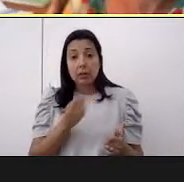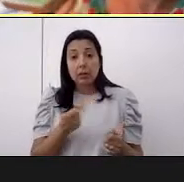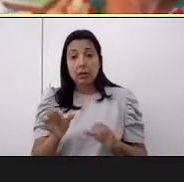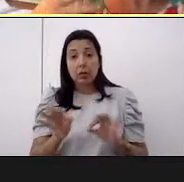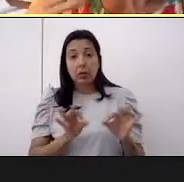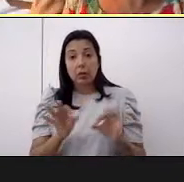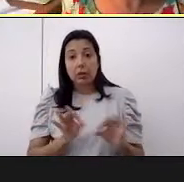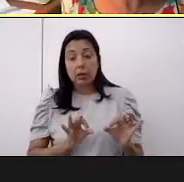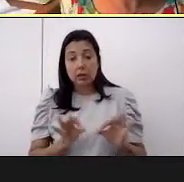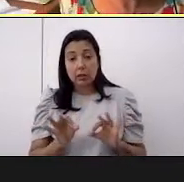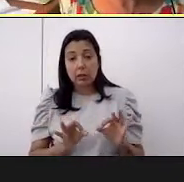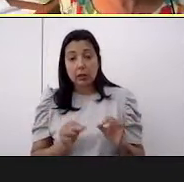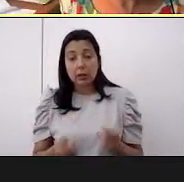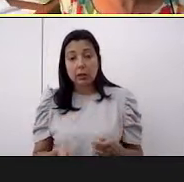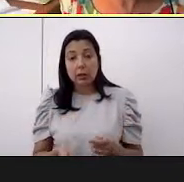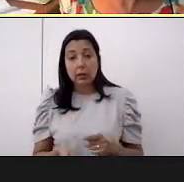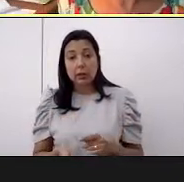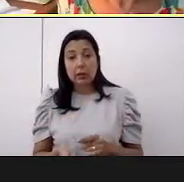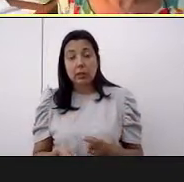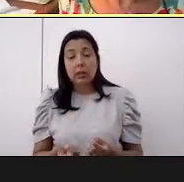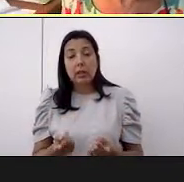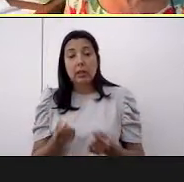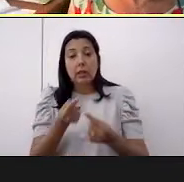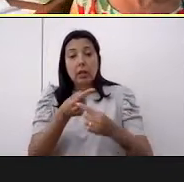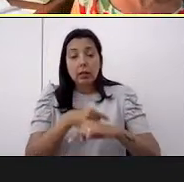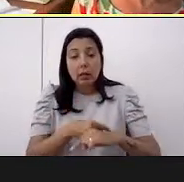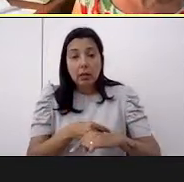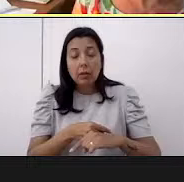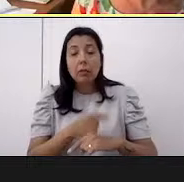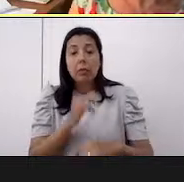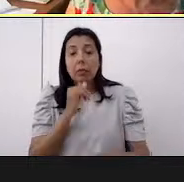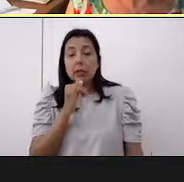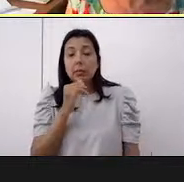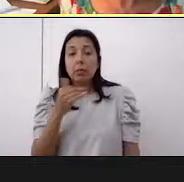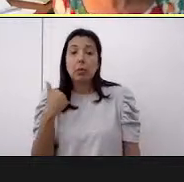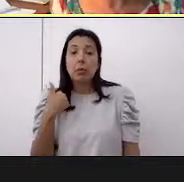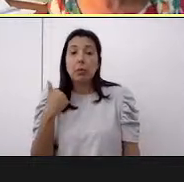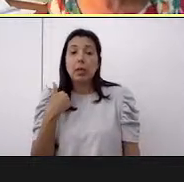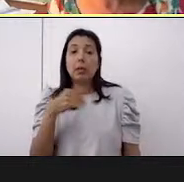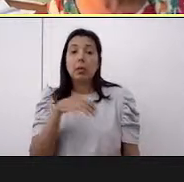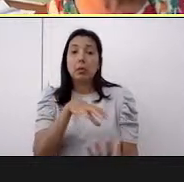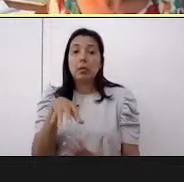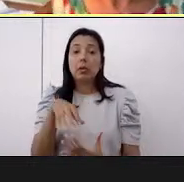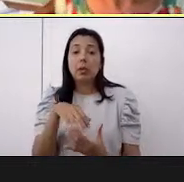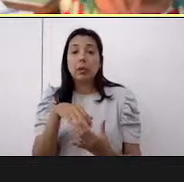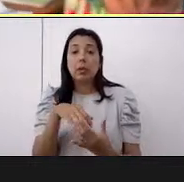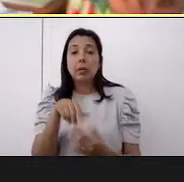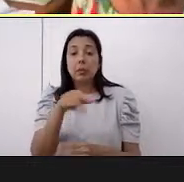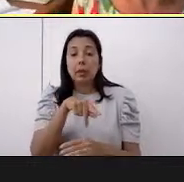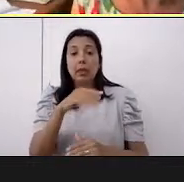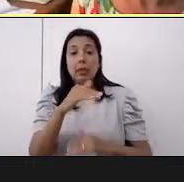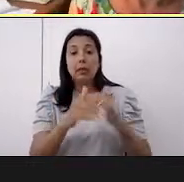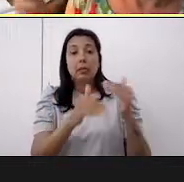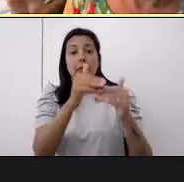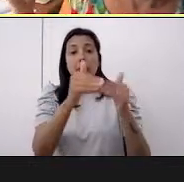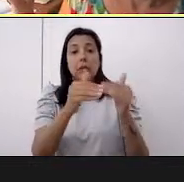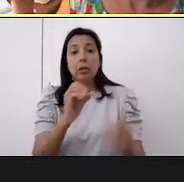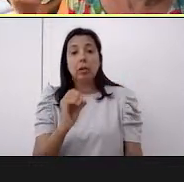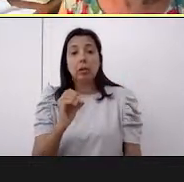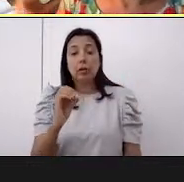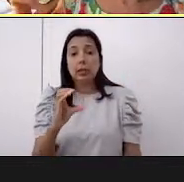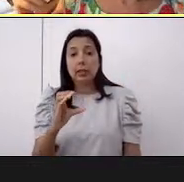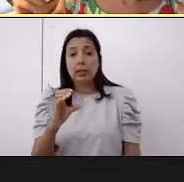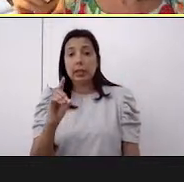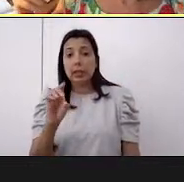as the World Bank for developing countries, or the OECD for so-called northern